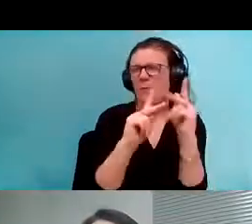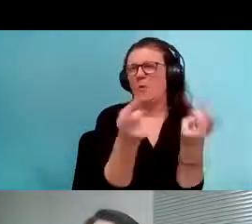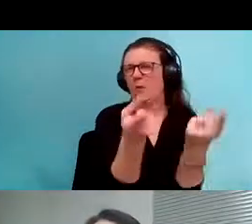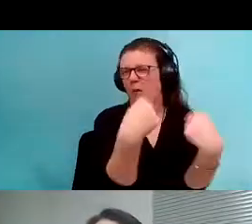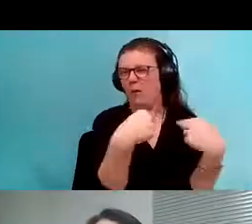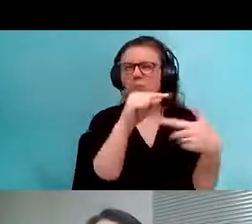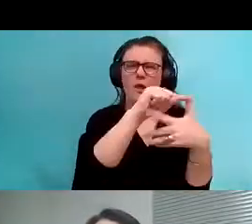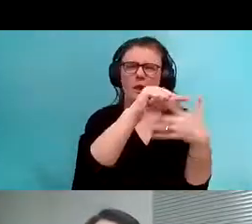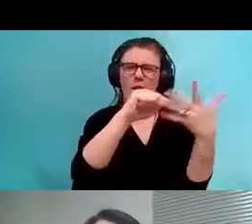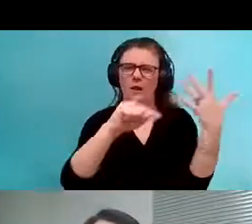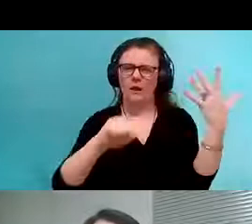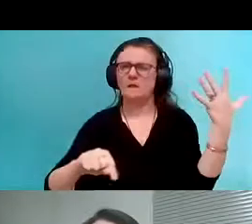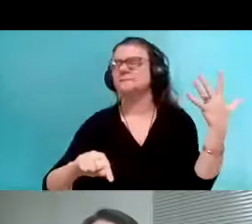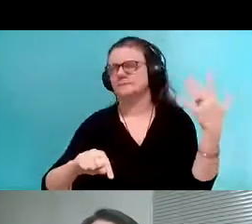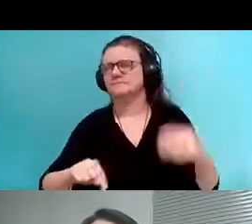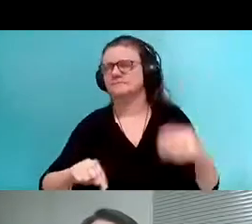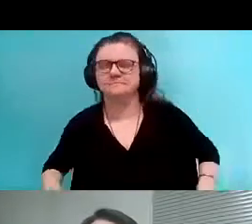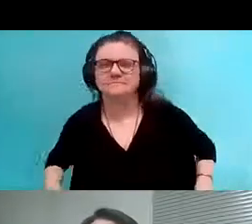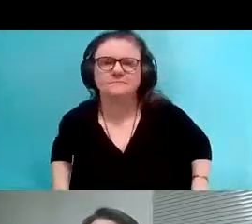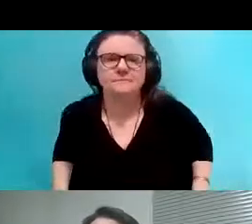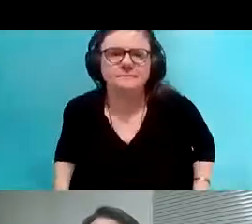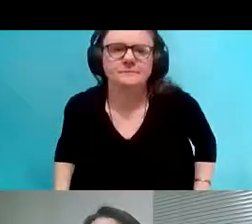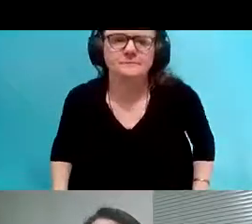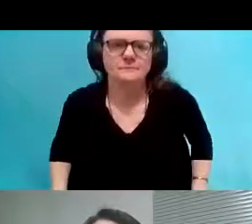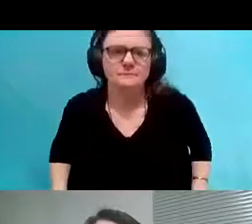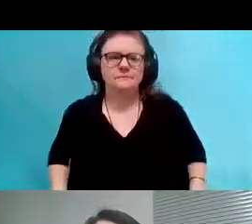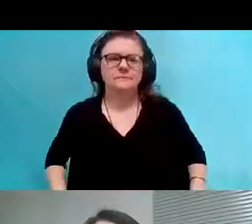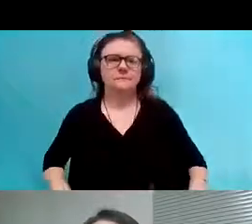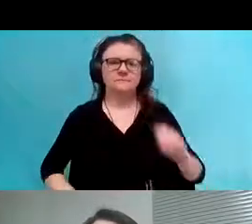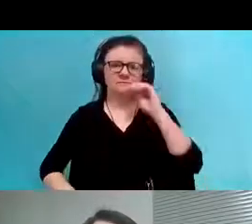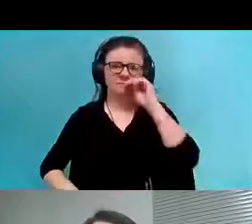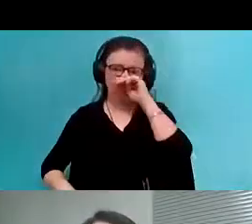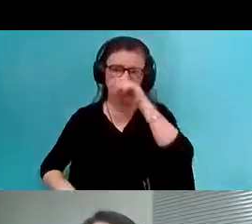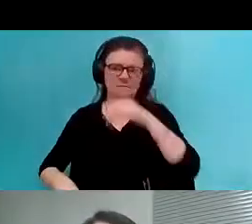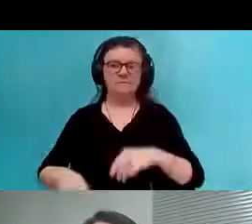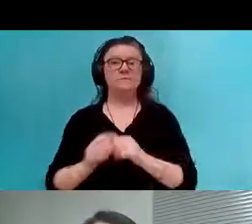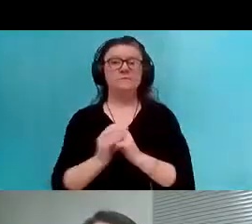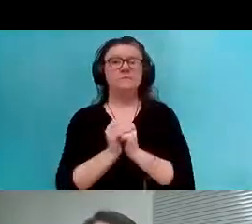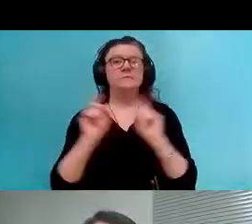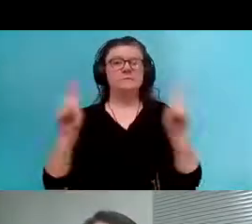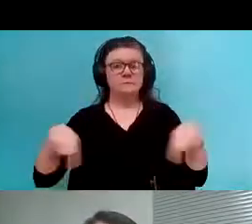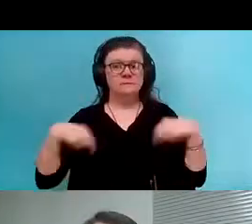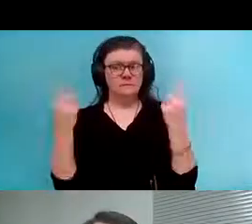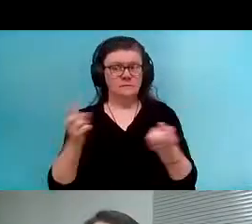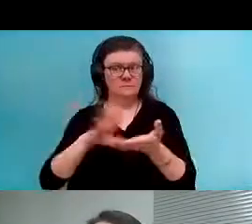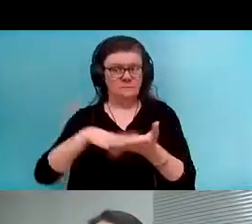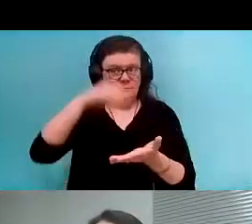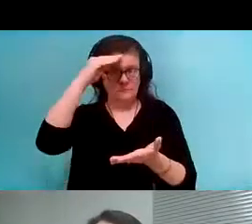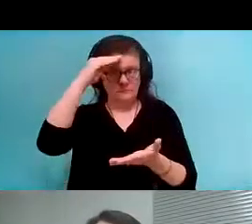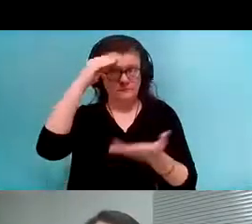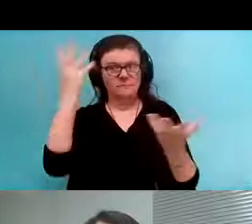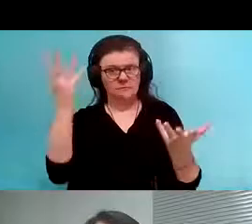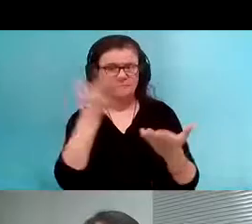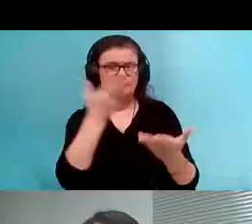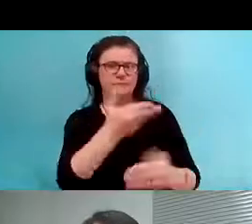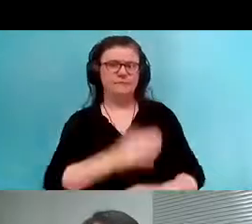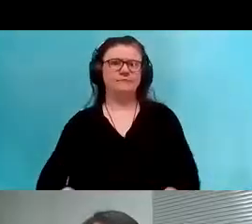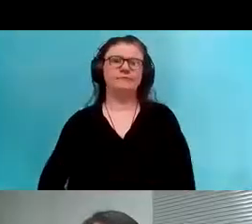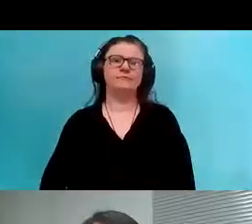data disaggregation routinely. So what we have learned about piloting this approach. Next slide, please.